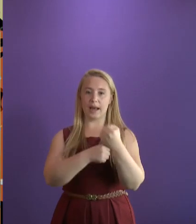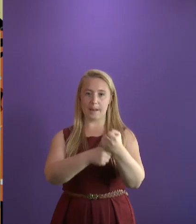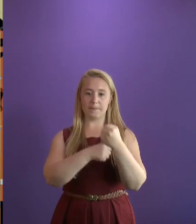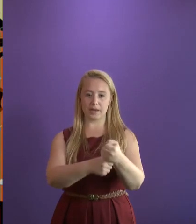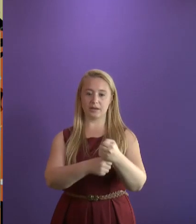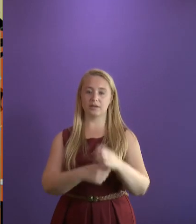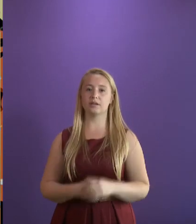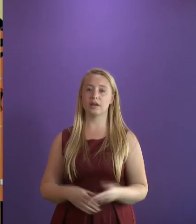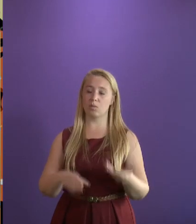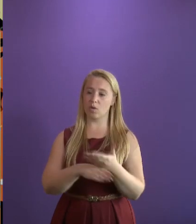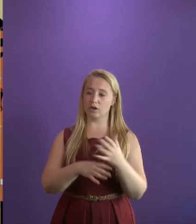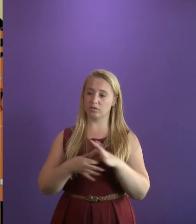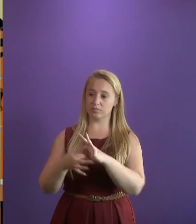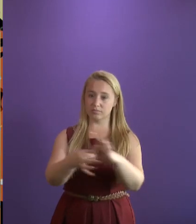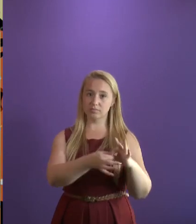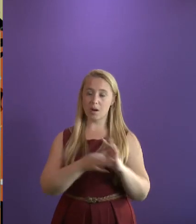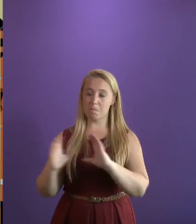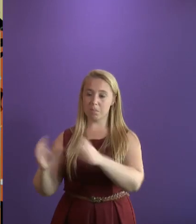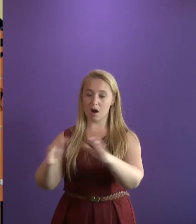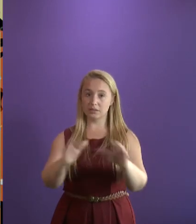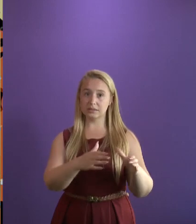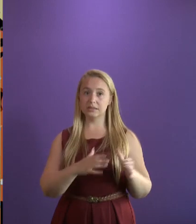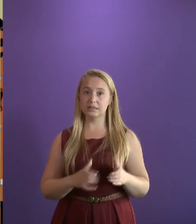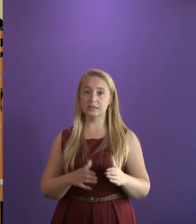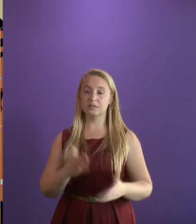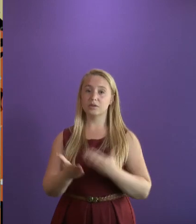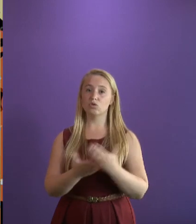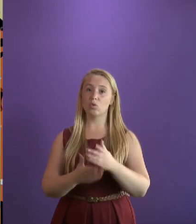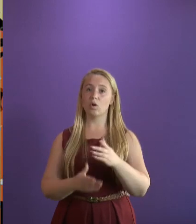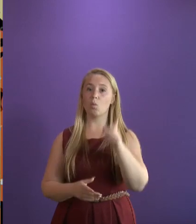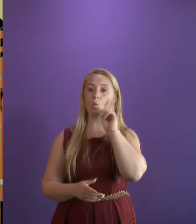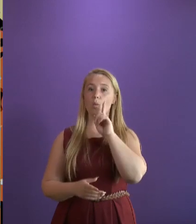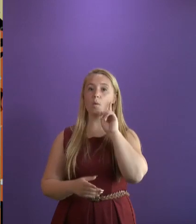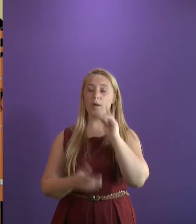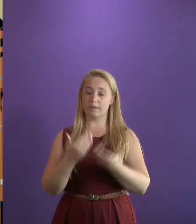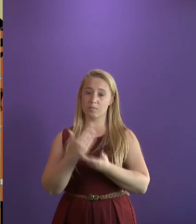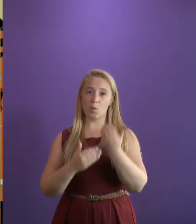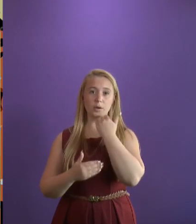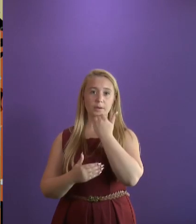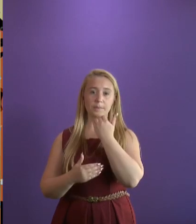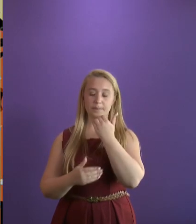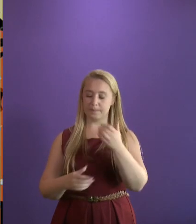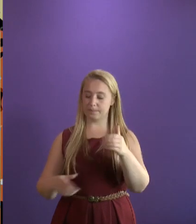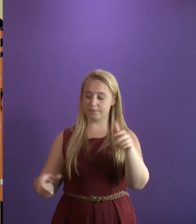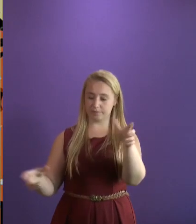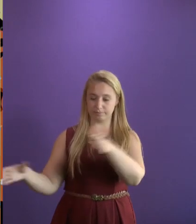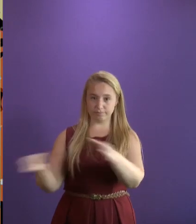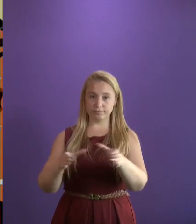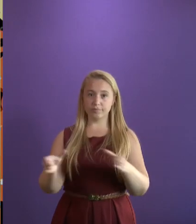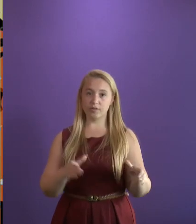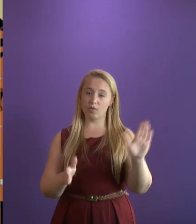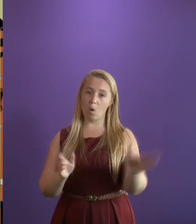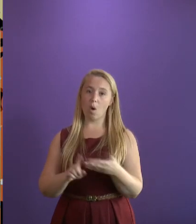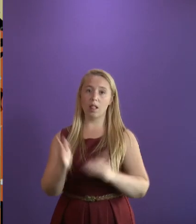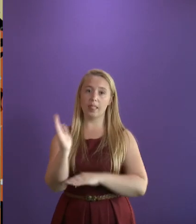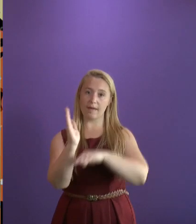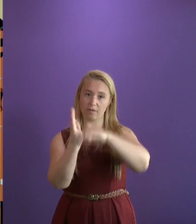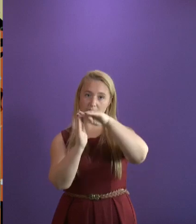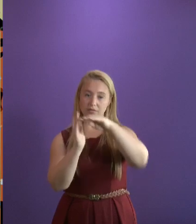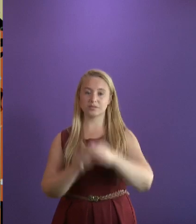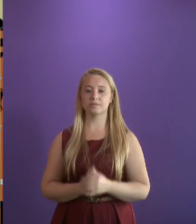a national effort to increase representation of women at all levels of elected office across the